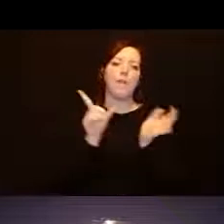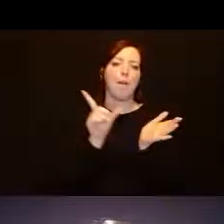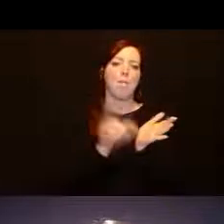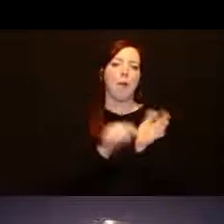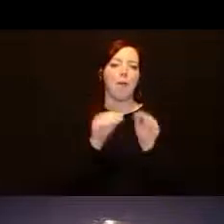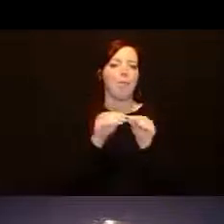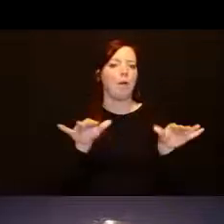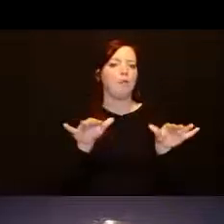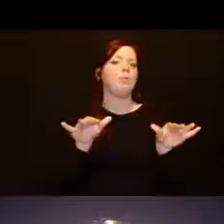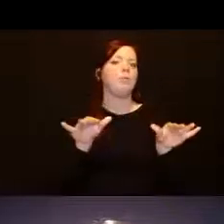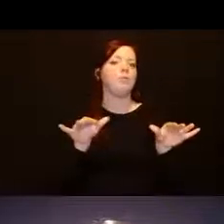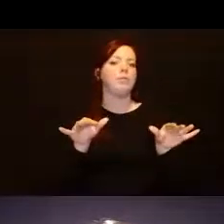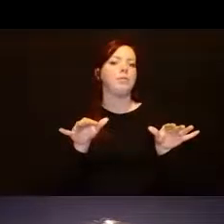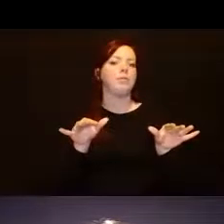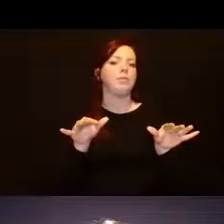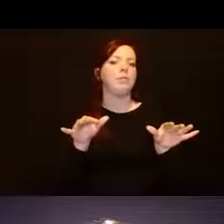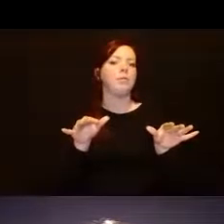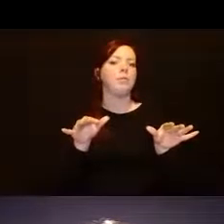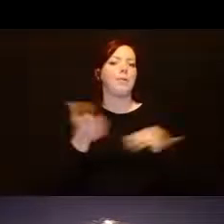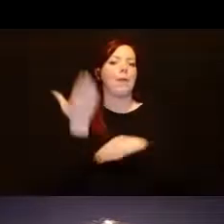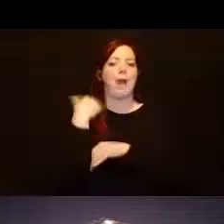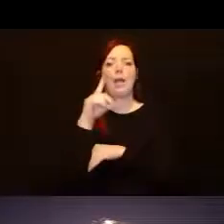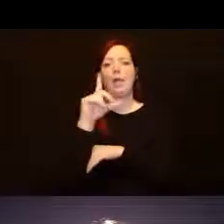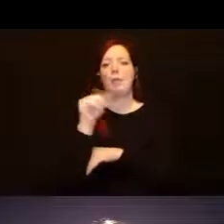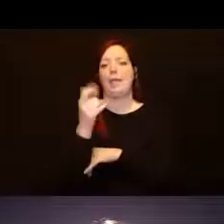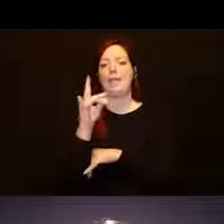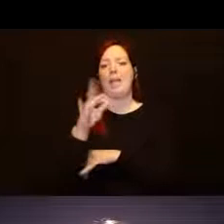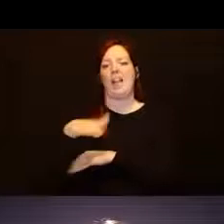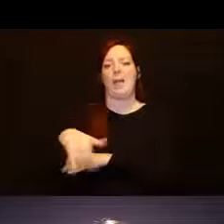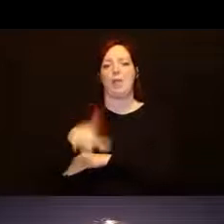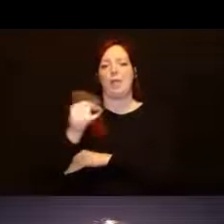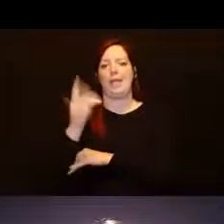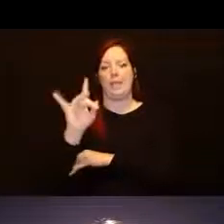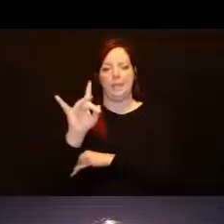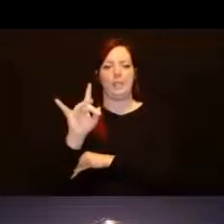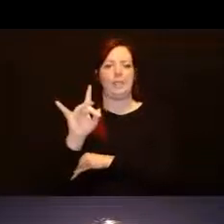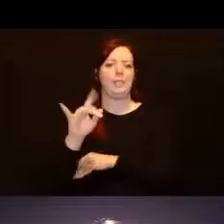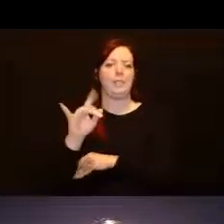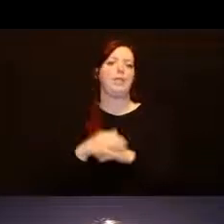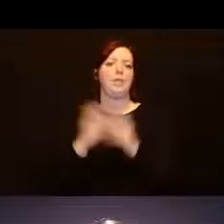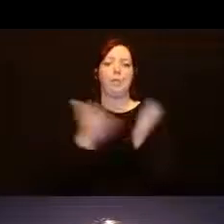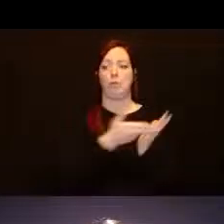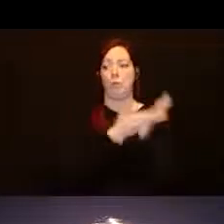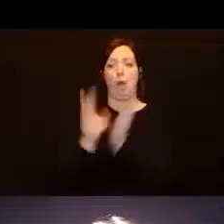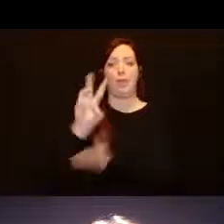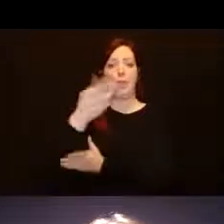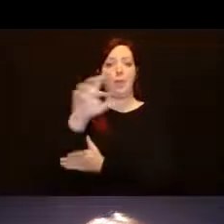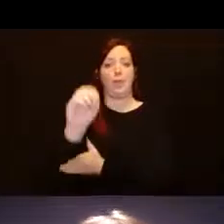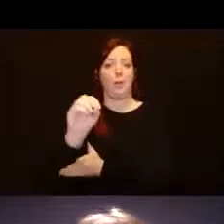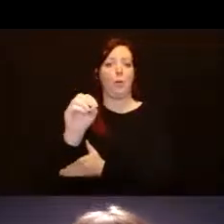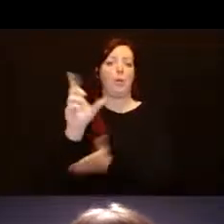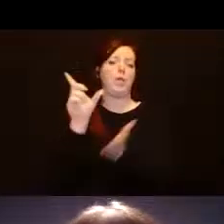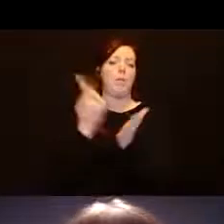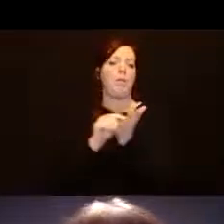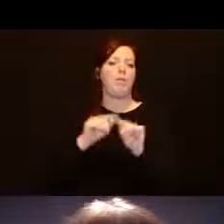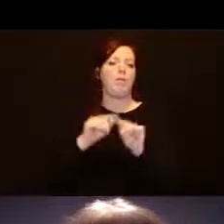late 2018, and it was taken to WHO to be published in a different format, but